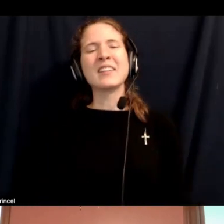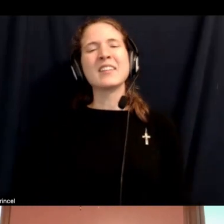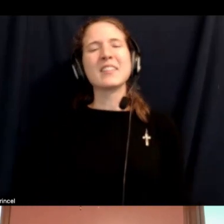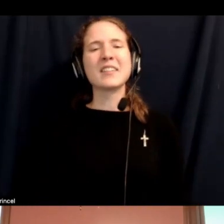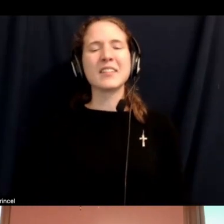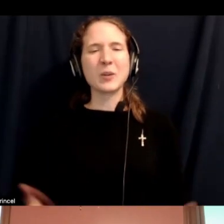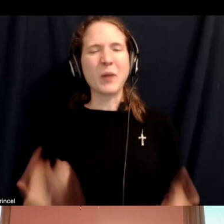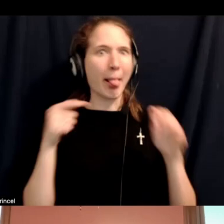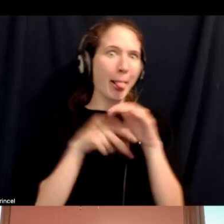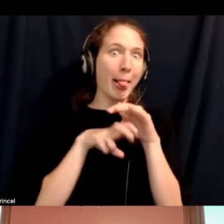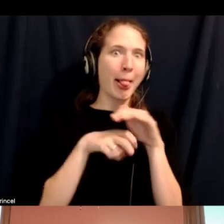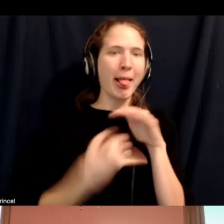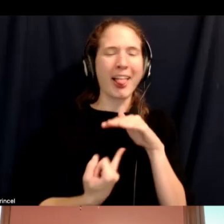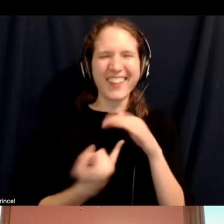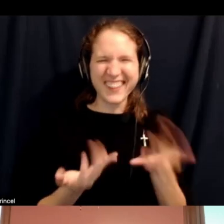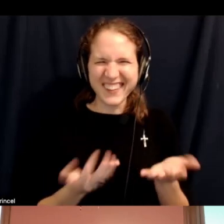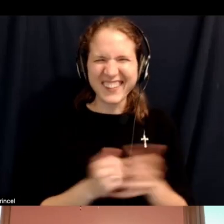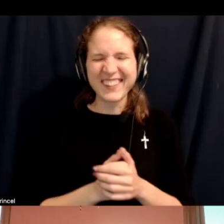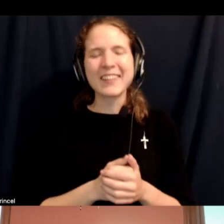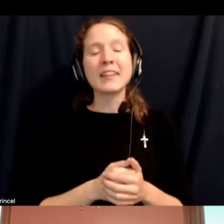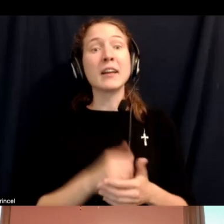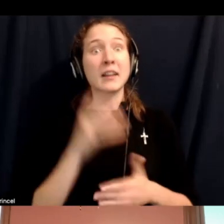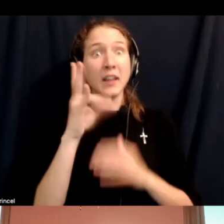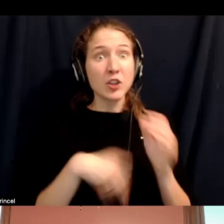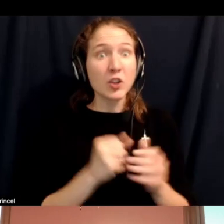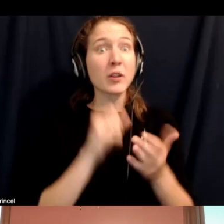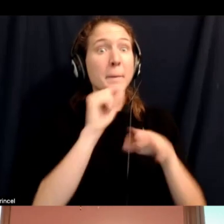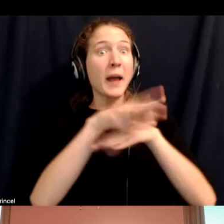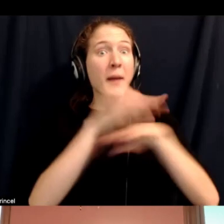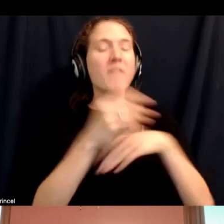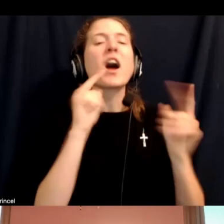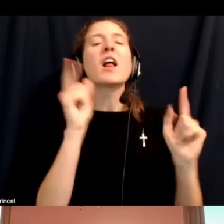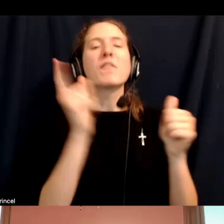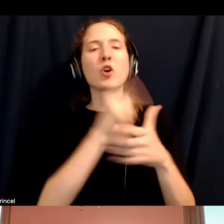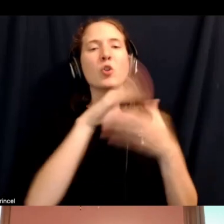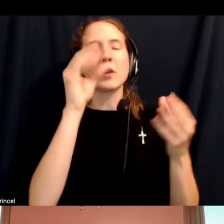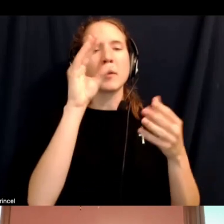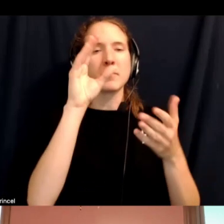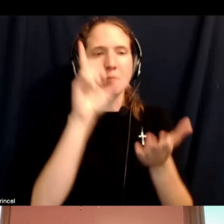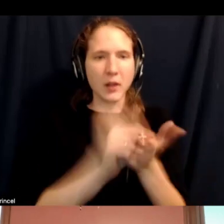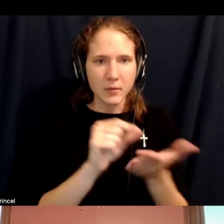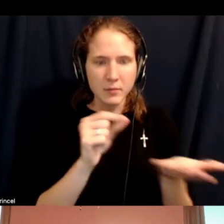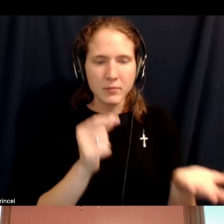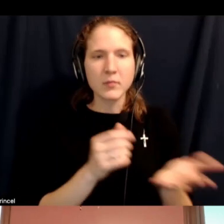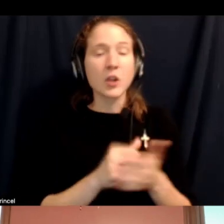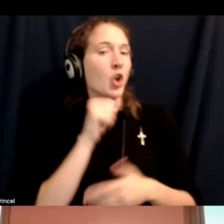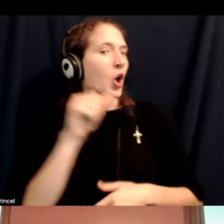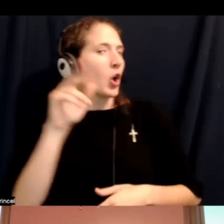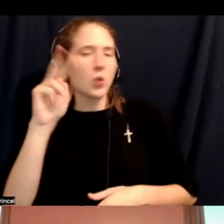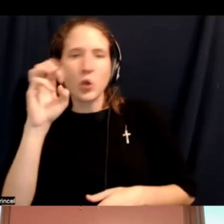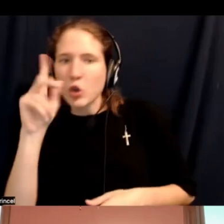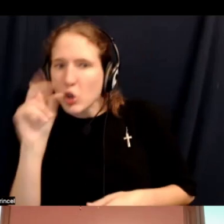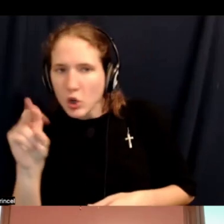me 7 years of submitting stories to get my first story published. And it was nowhere fancy, not the New Yorker, not the